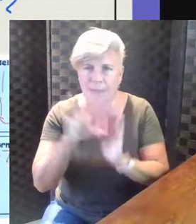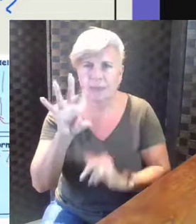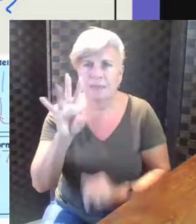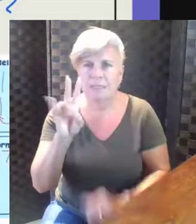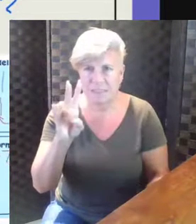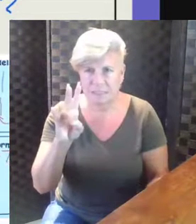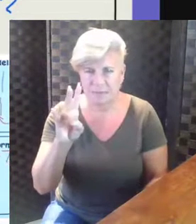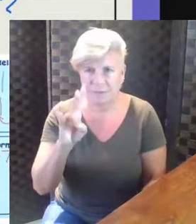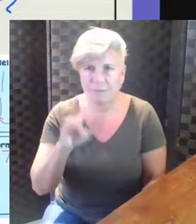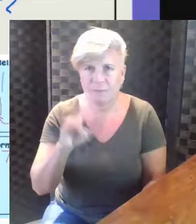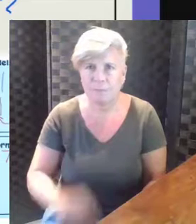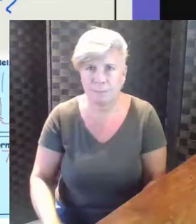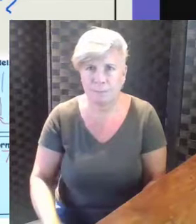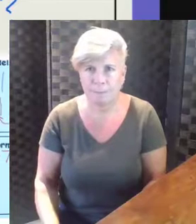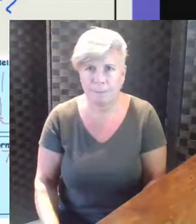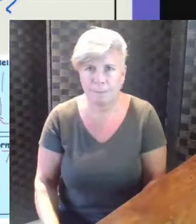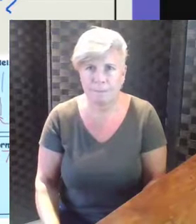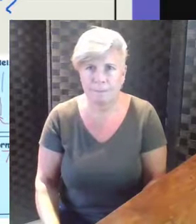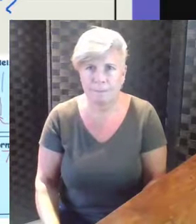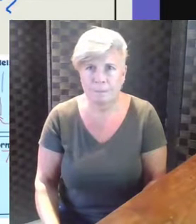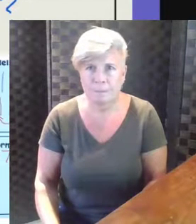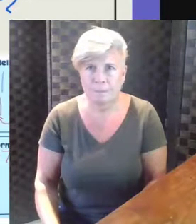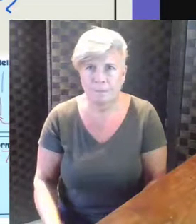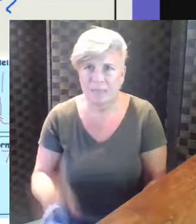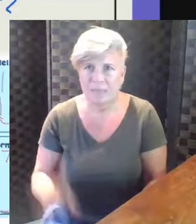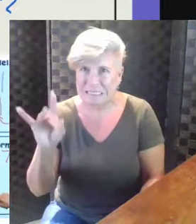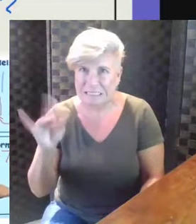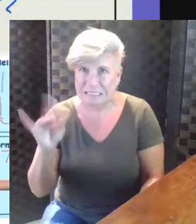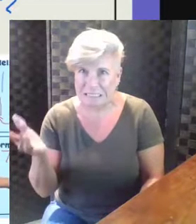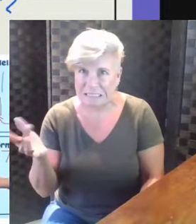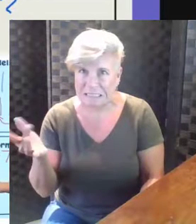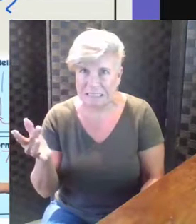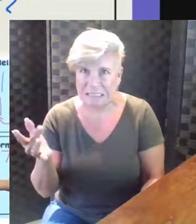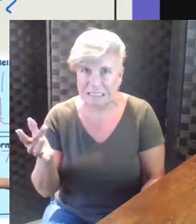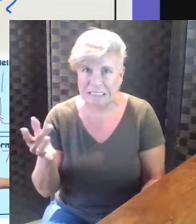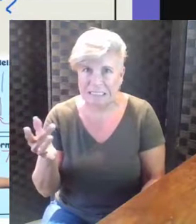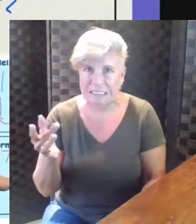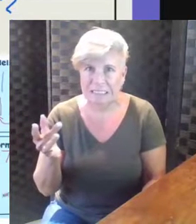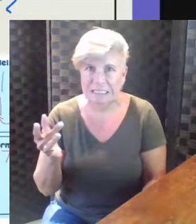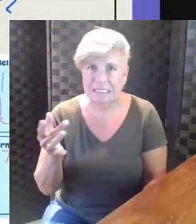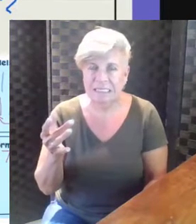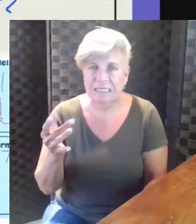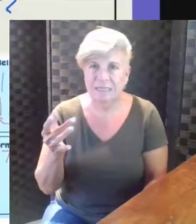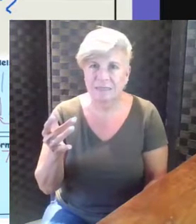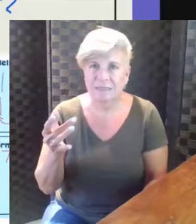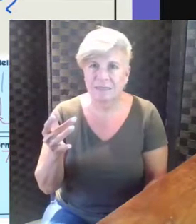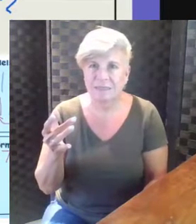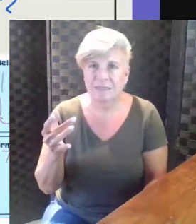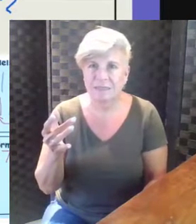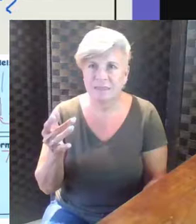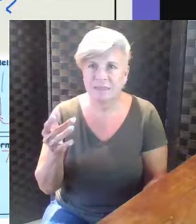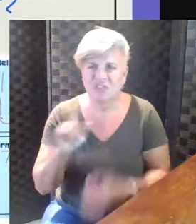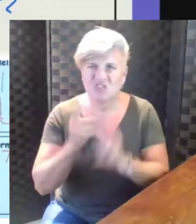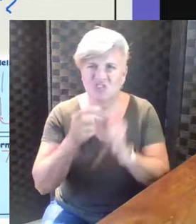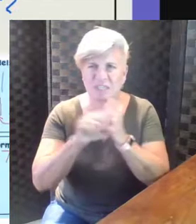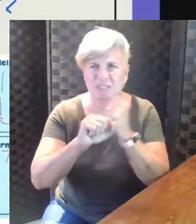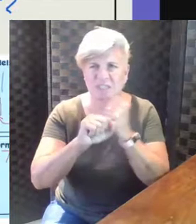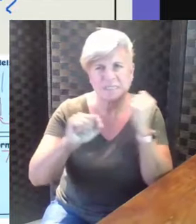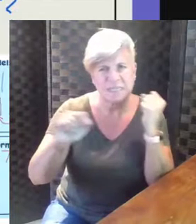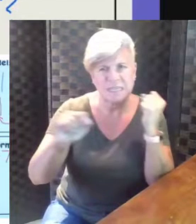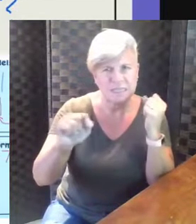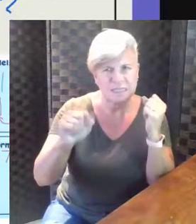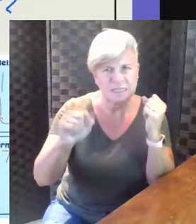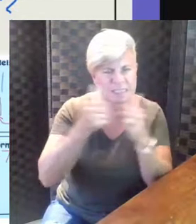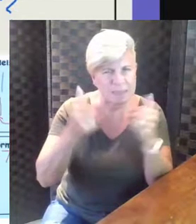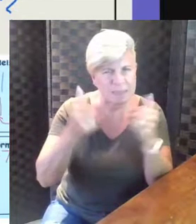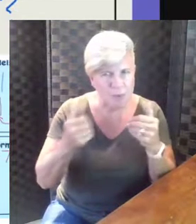60 plus 7. What about 18? If we're going to change 18 to expanded form and